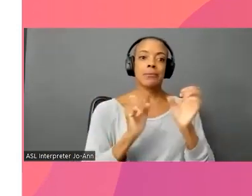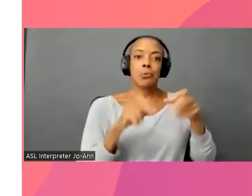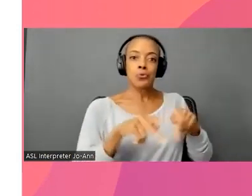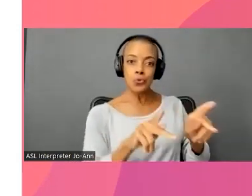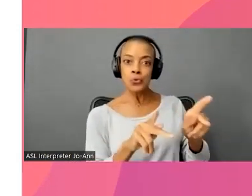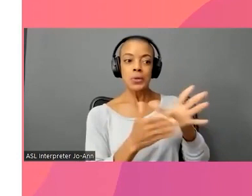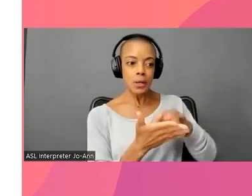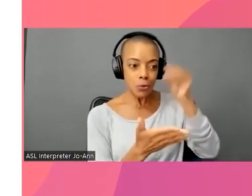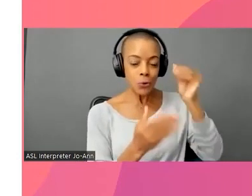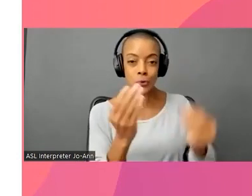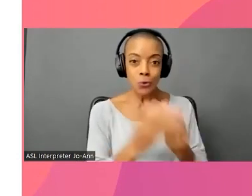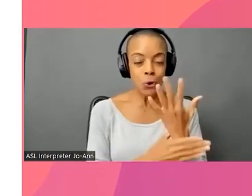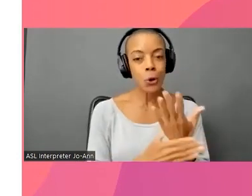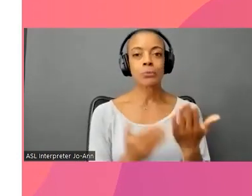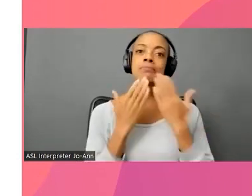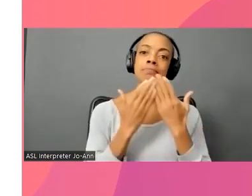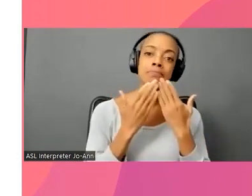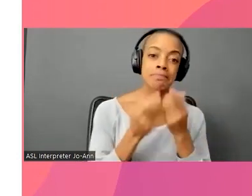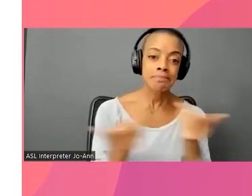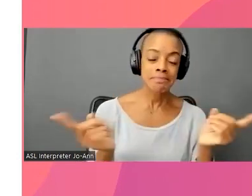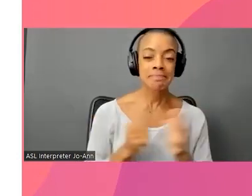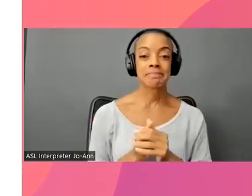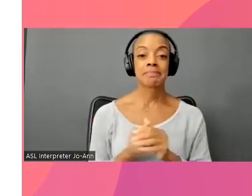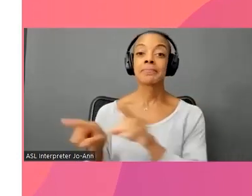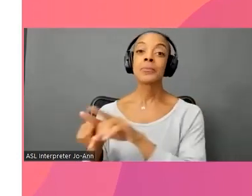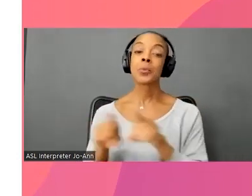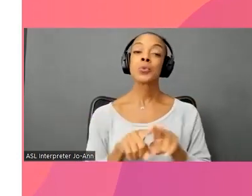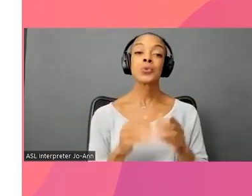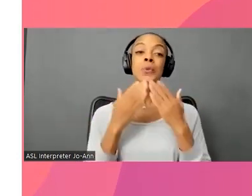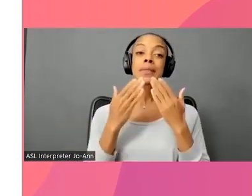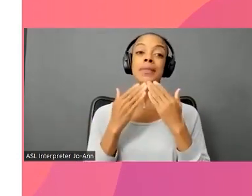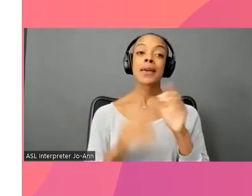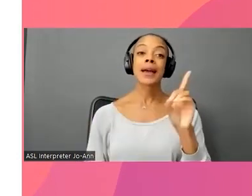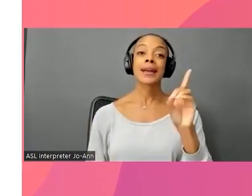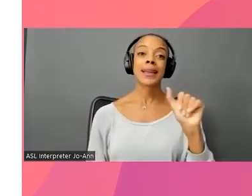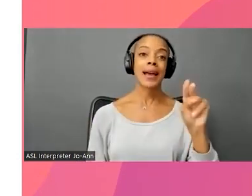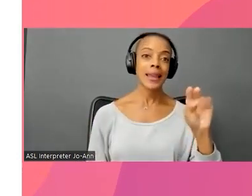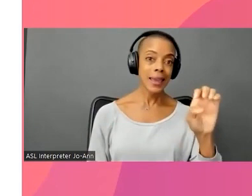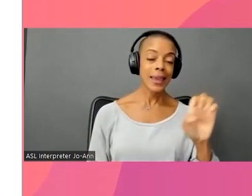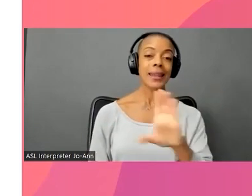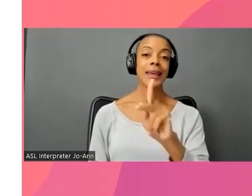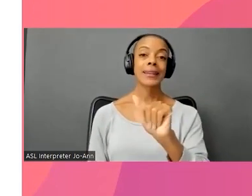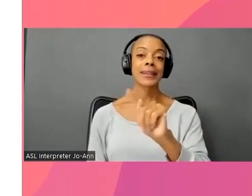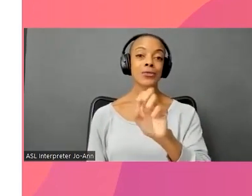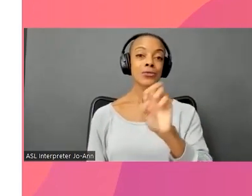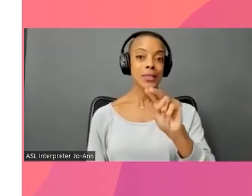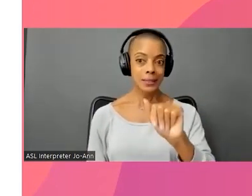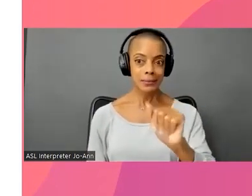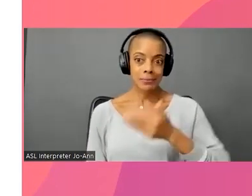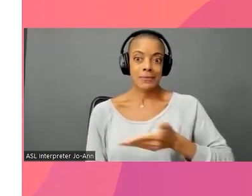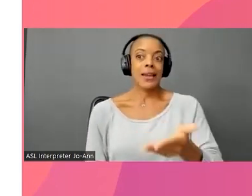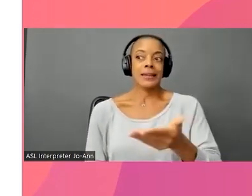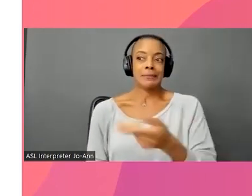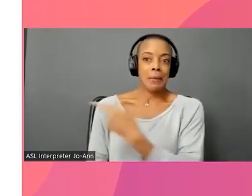to learn and grow. I also wish to thank Diane, Katrina for inviting